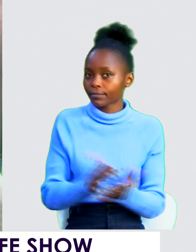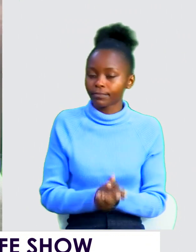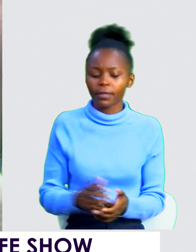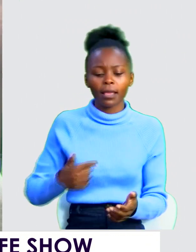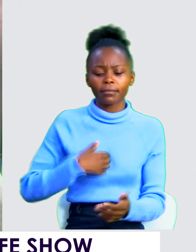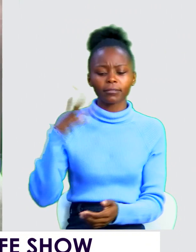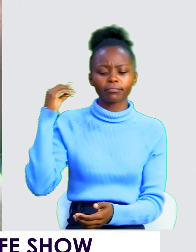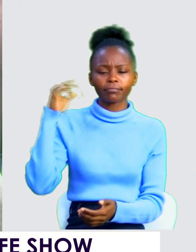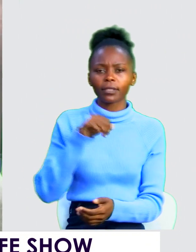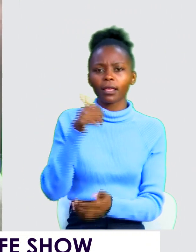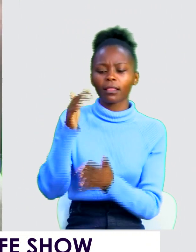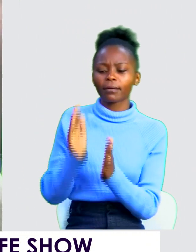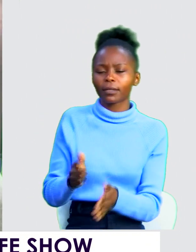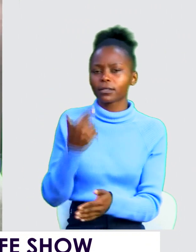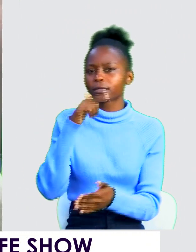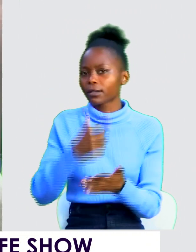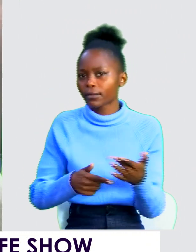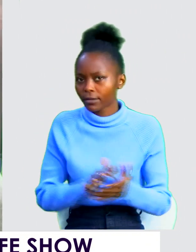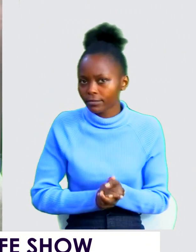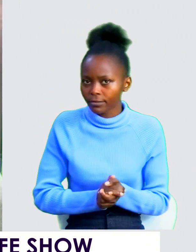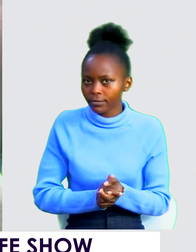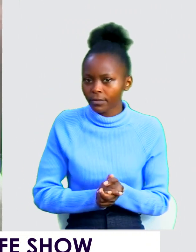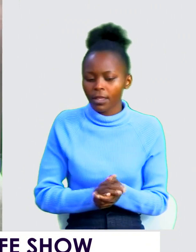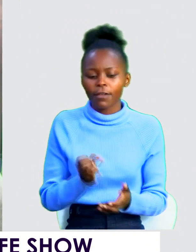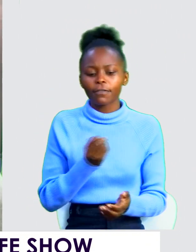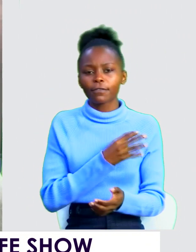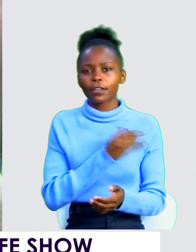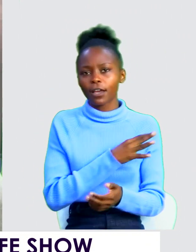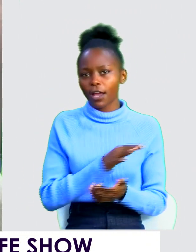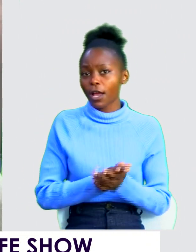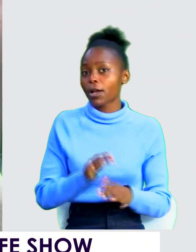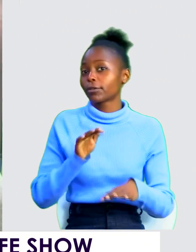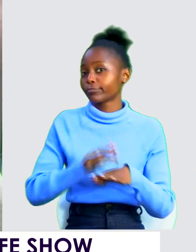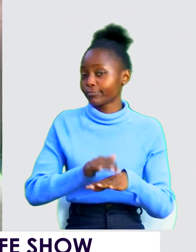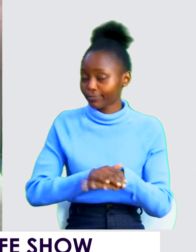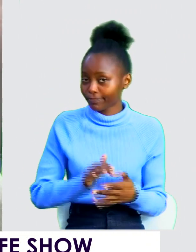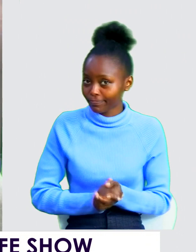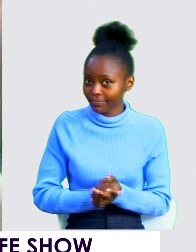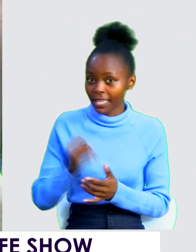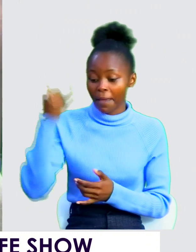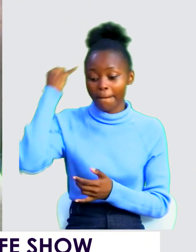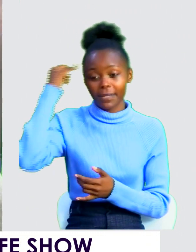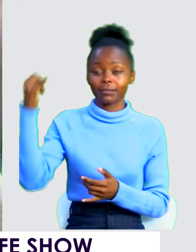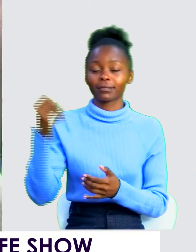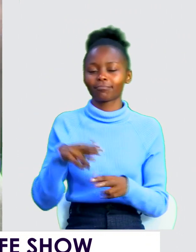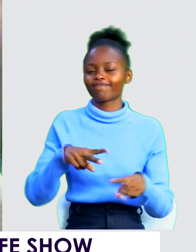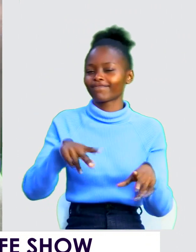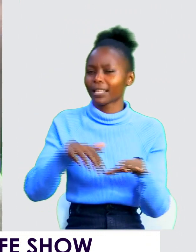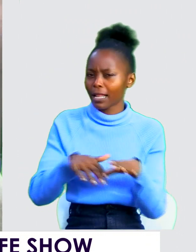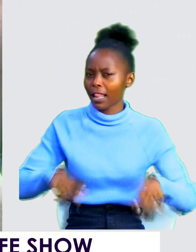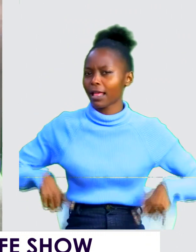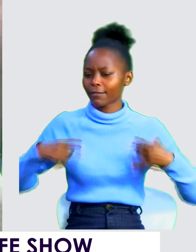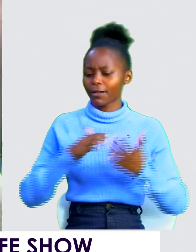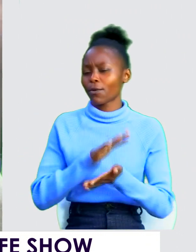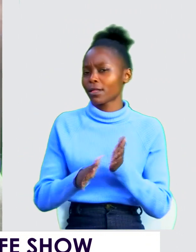say that to some extent, fear is good. Because imagine walking through life without it. Then